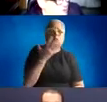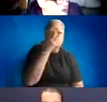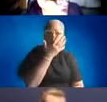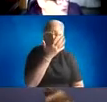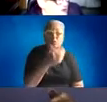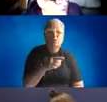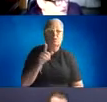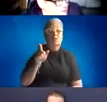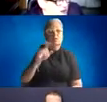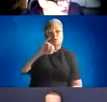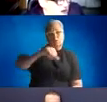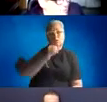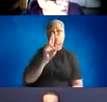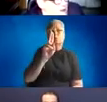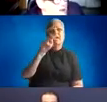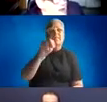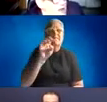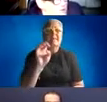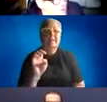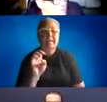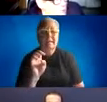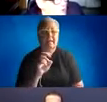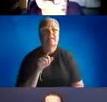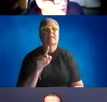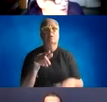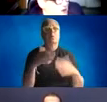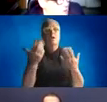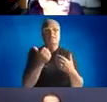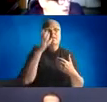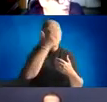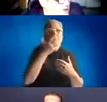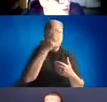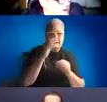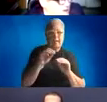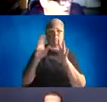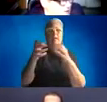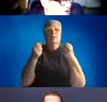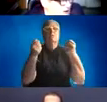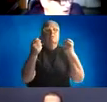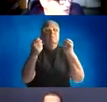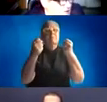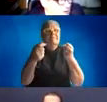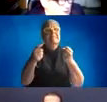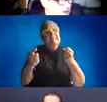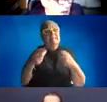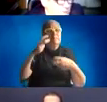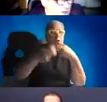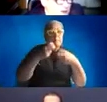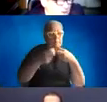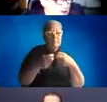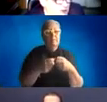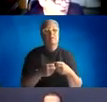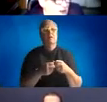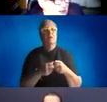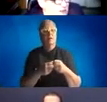criminal justice system. And this was picked up in the report of the UNCRPD committee. It says Australia, in response to the absence